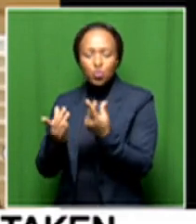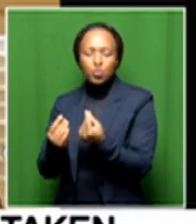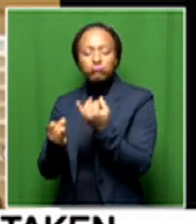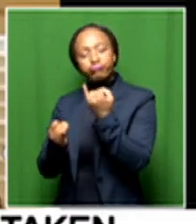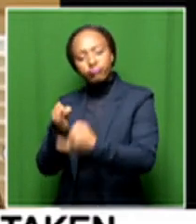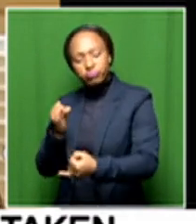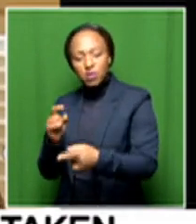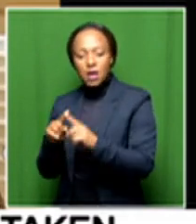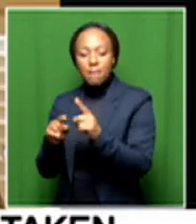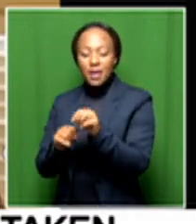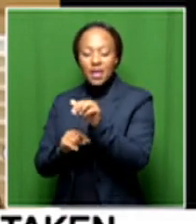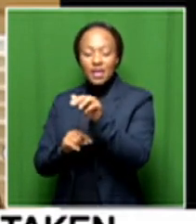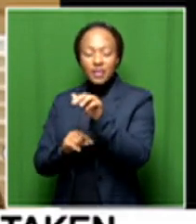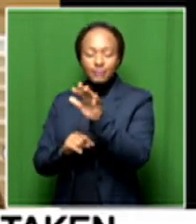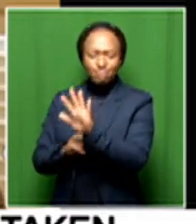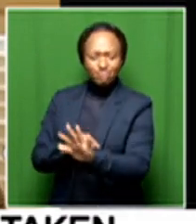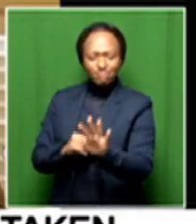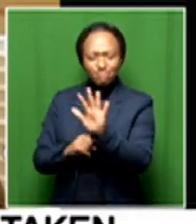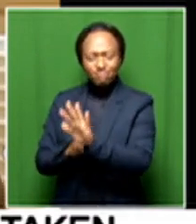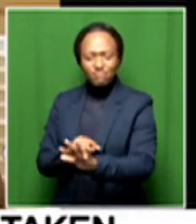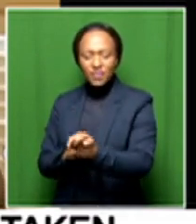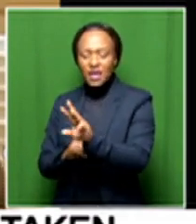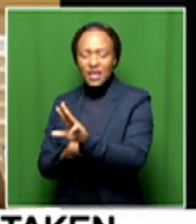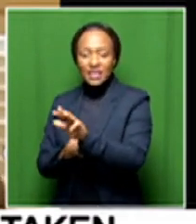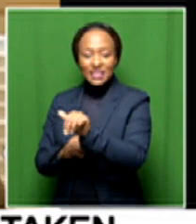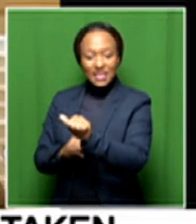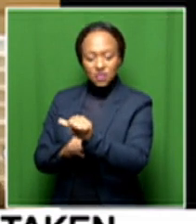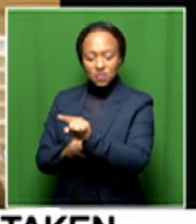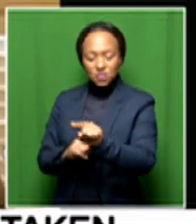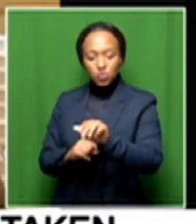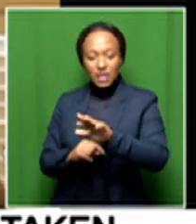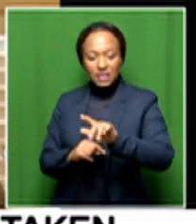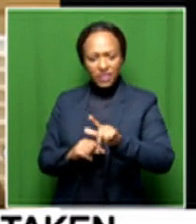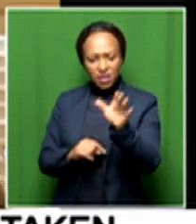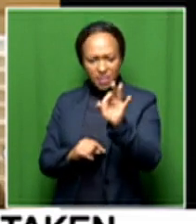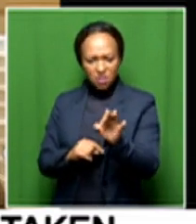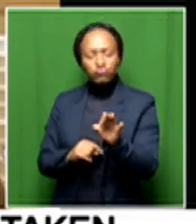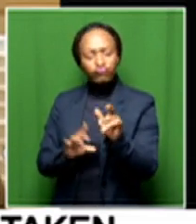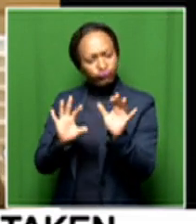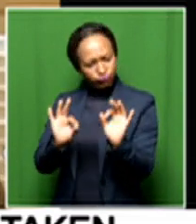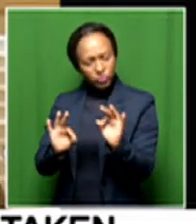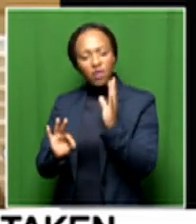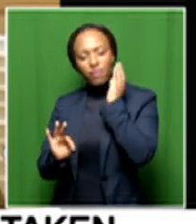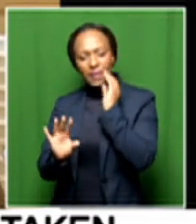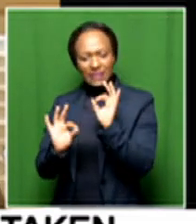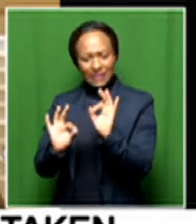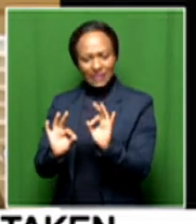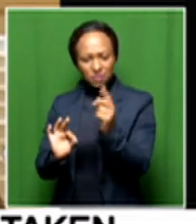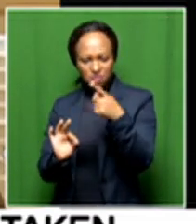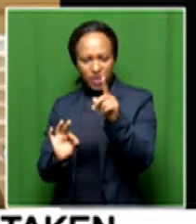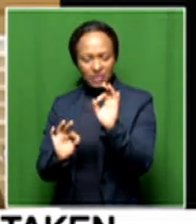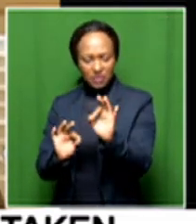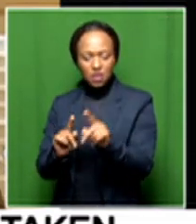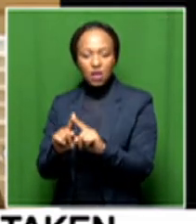But I can tell you that 95%, 96 to 97% is actually reflected the accuracy, which is actually there. There's